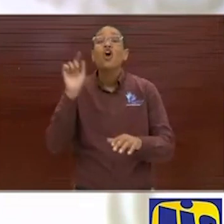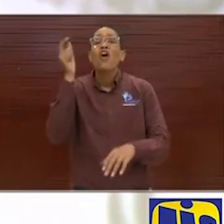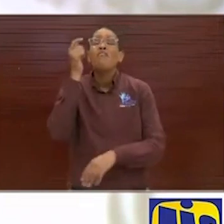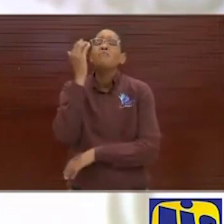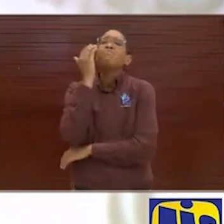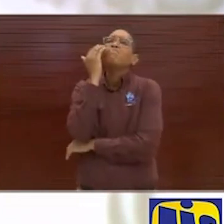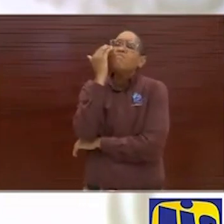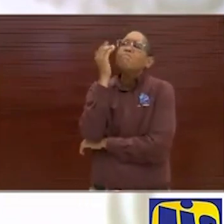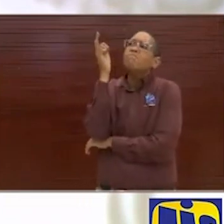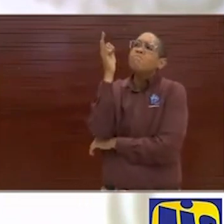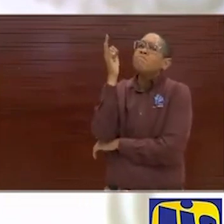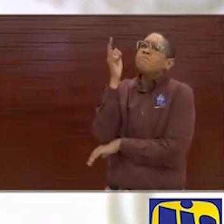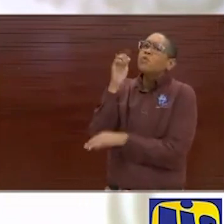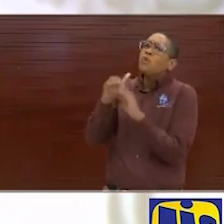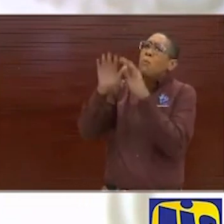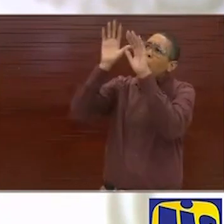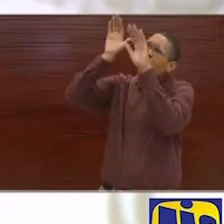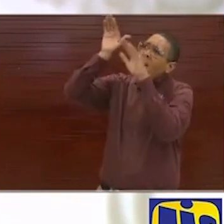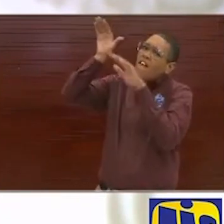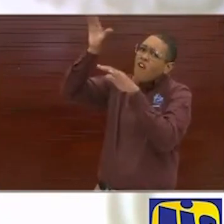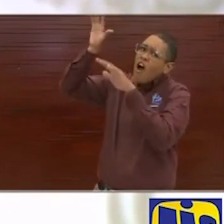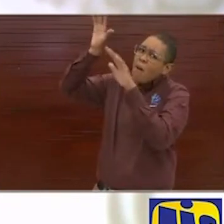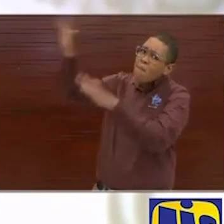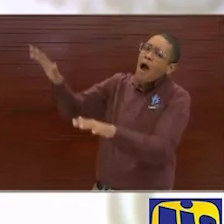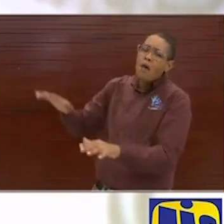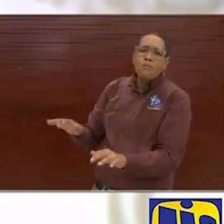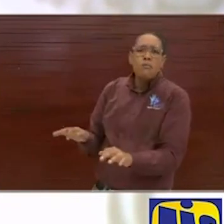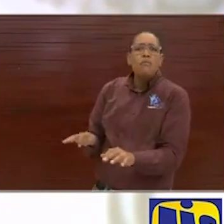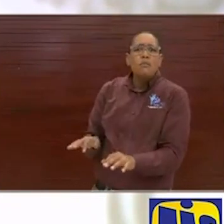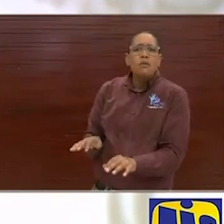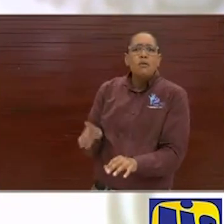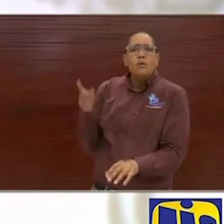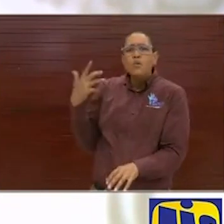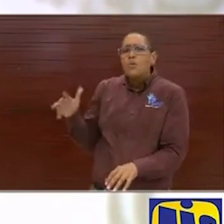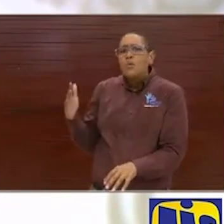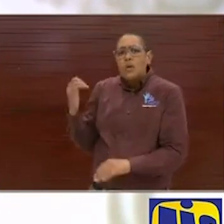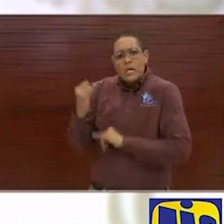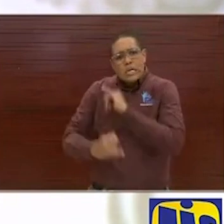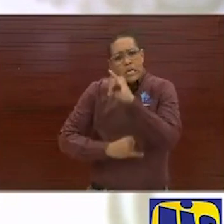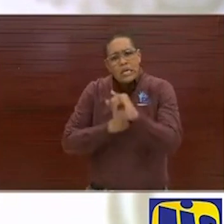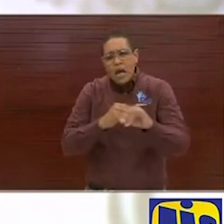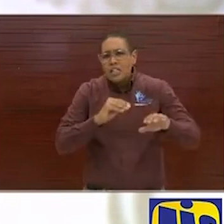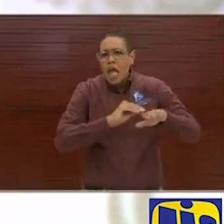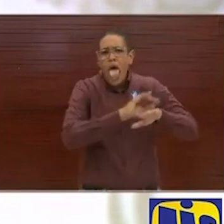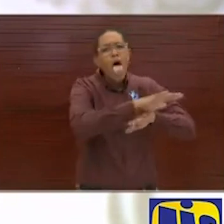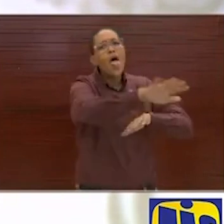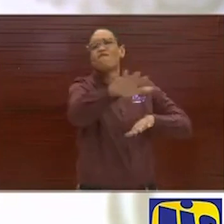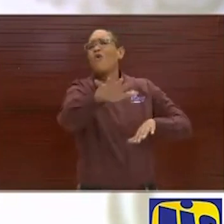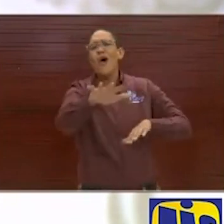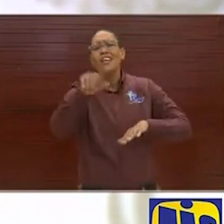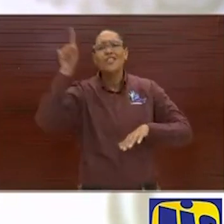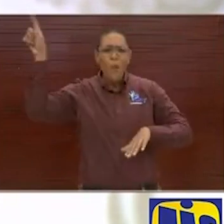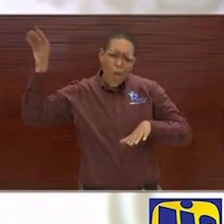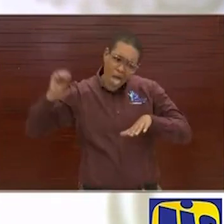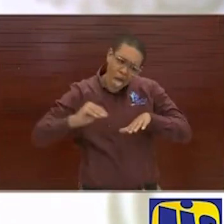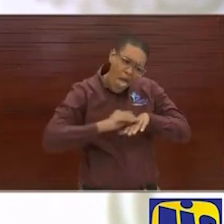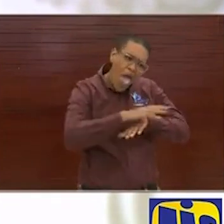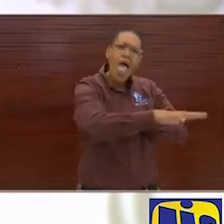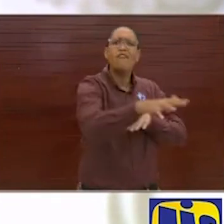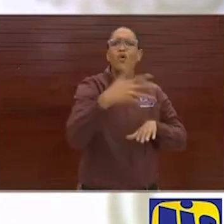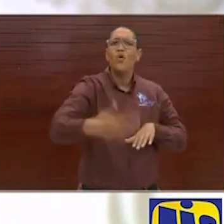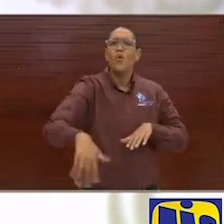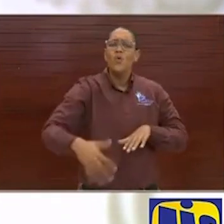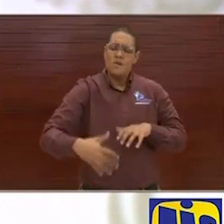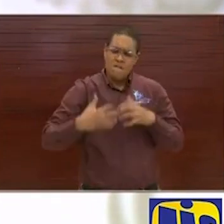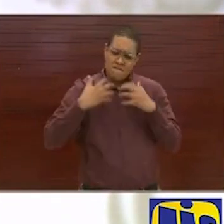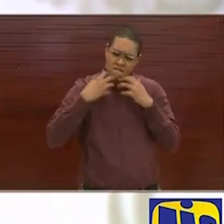key actors on the international stage, and that your sphere of influence in your host countries are of tremendous